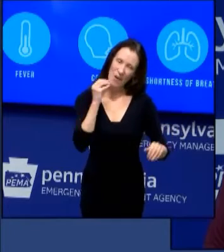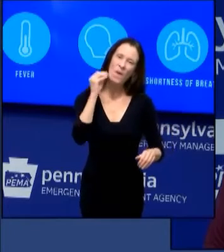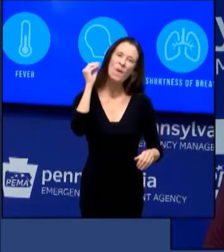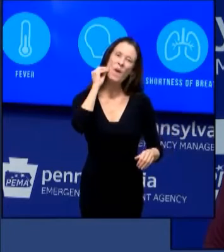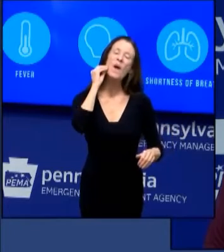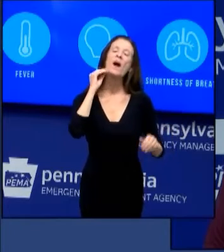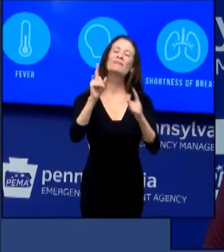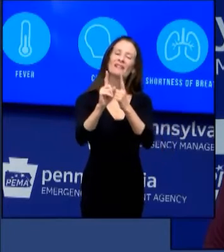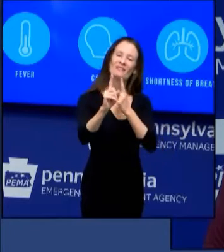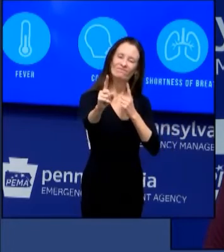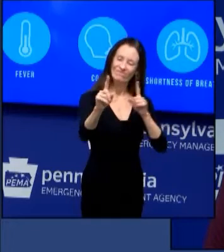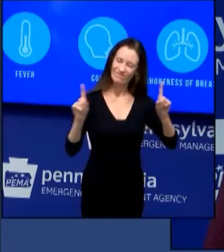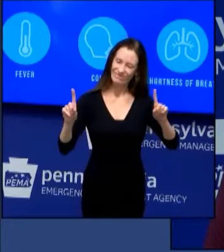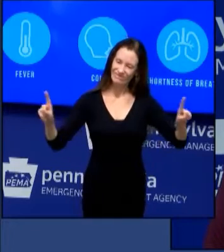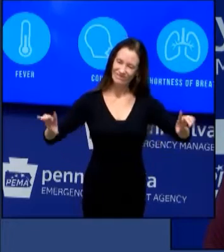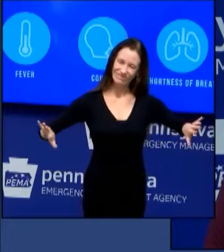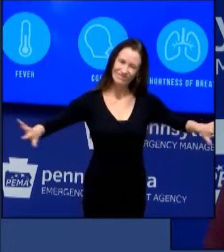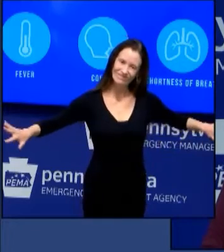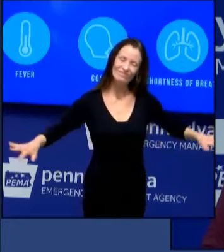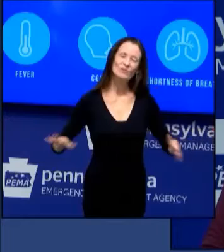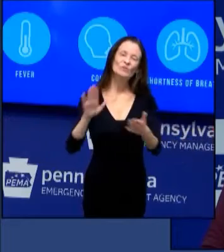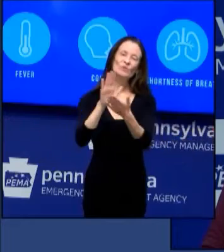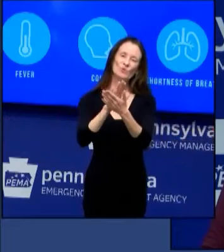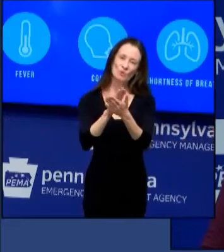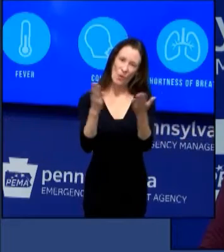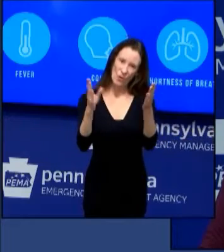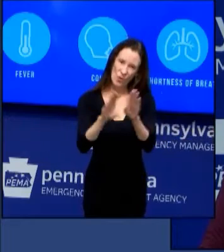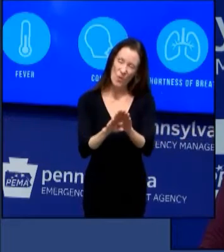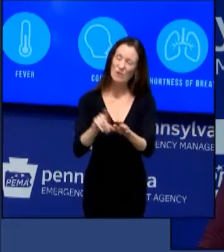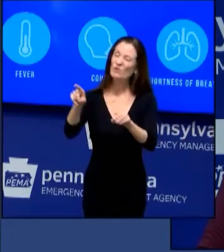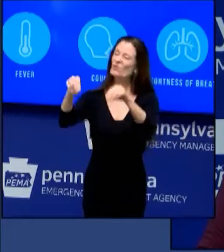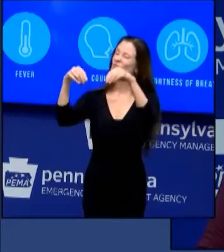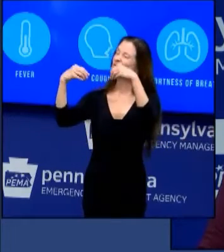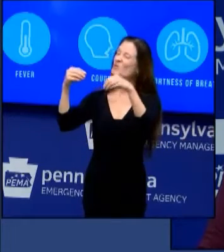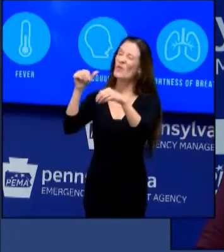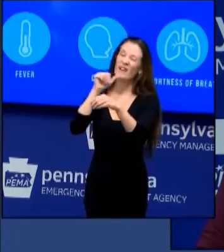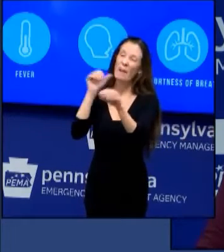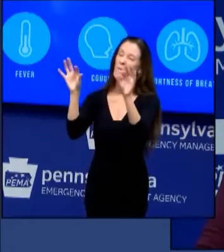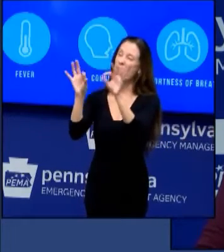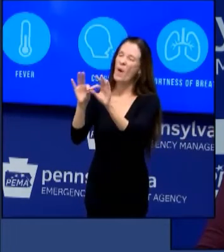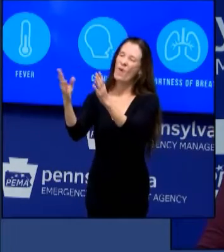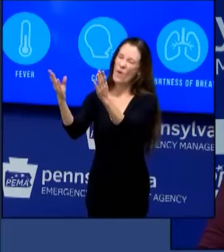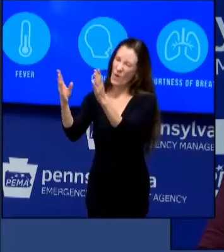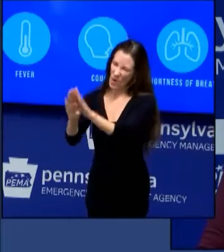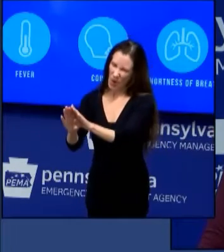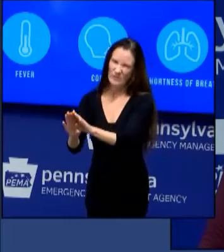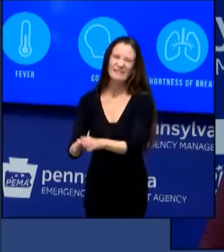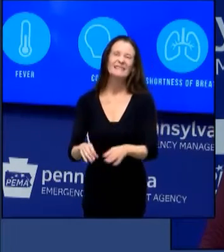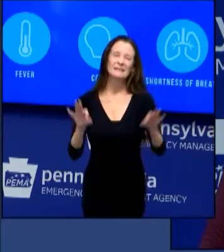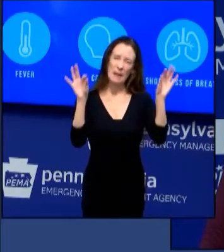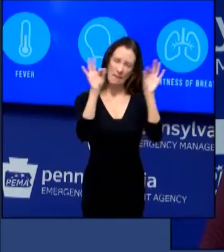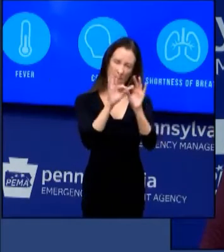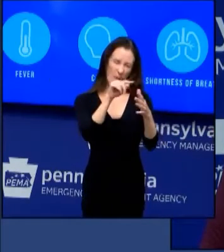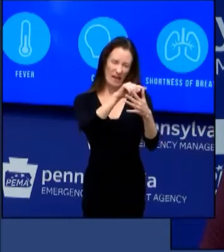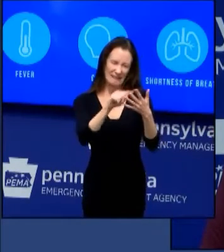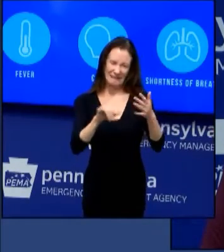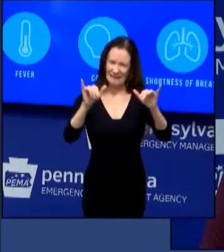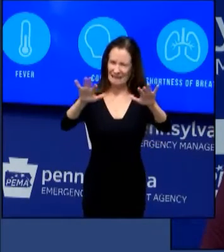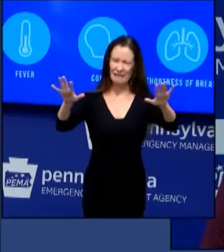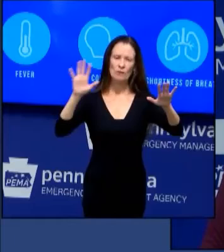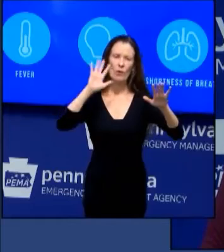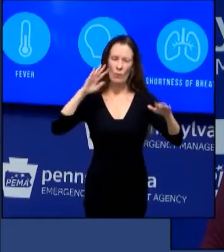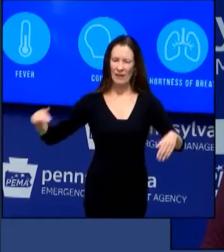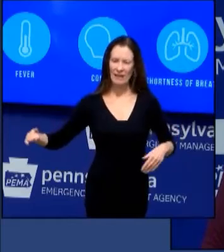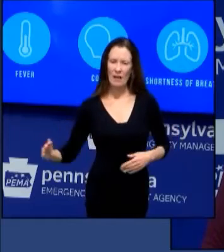non-essential life-sustaining businesses, and now the stay-at-home order for the entire state. And if, as the governor has said,